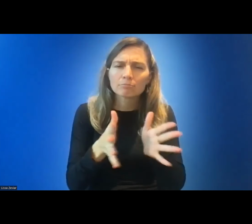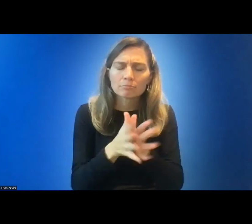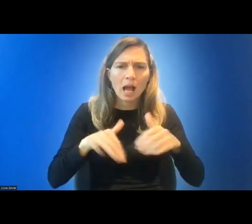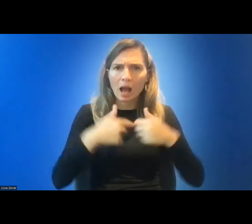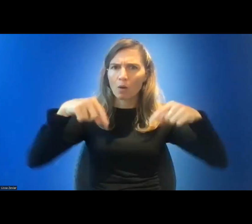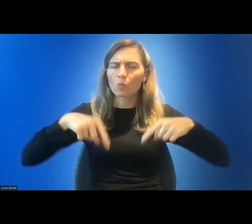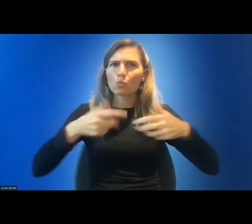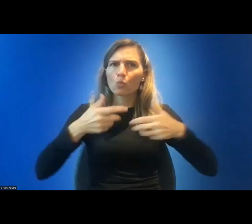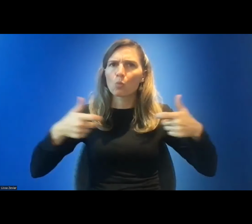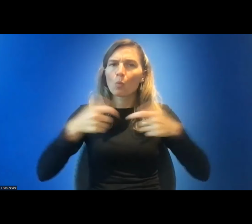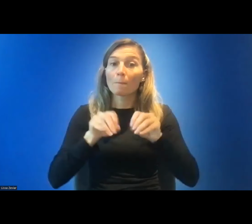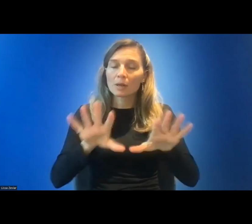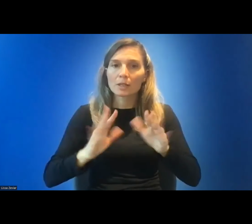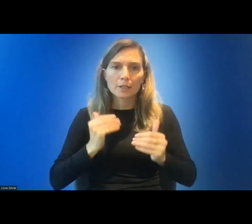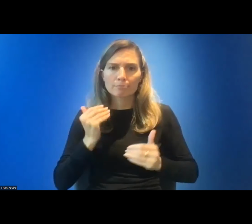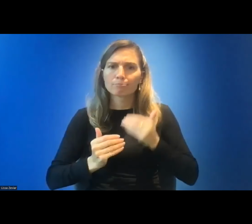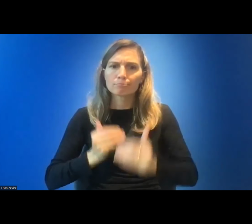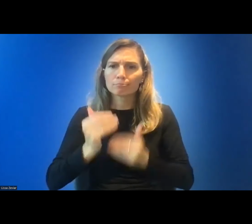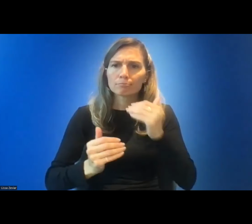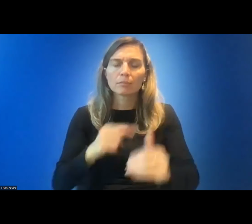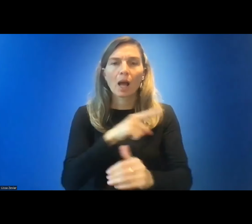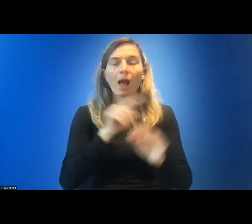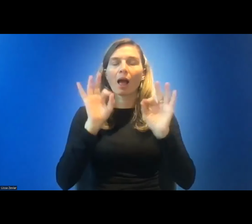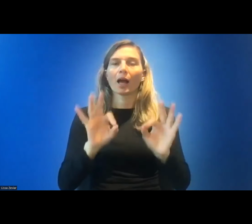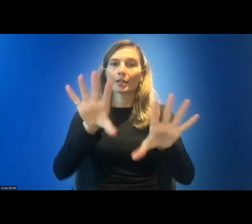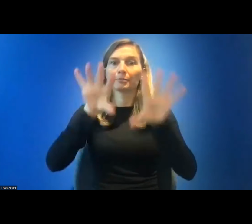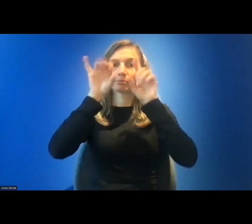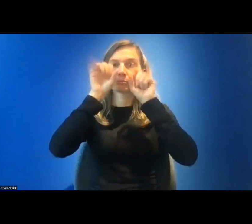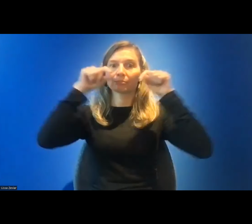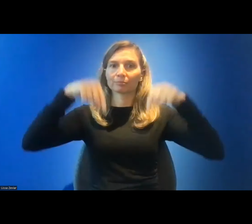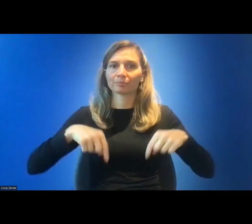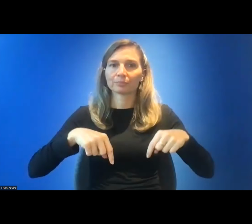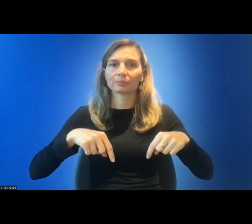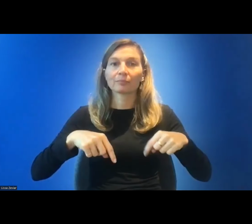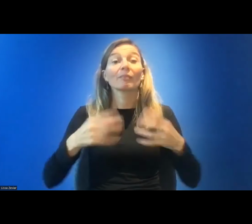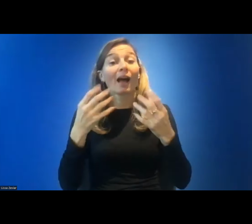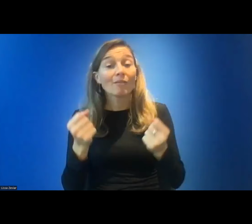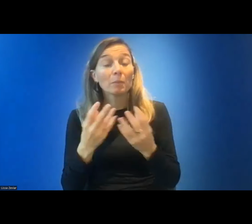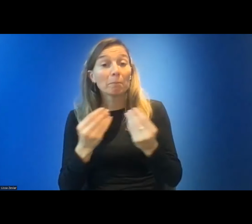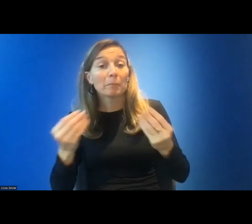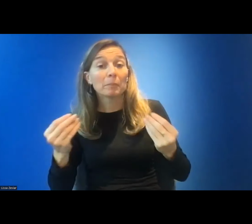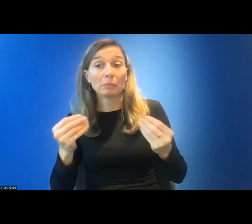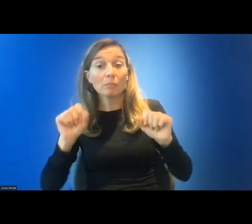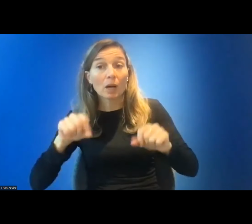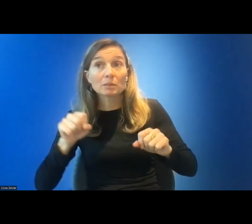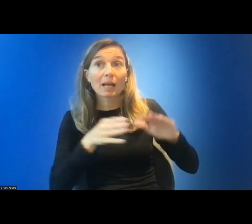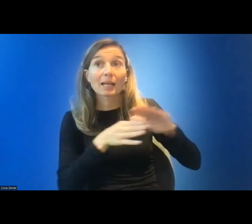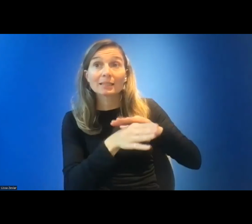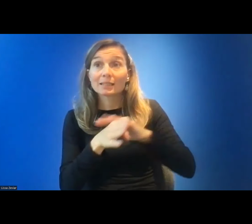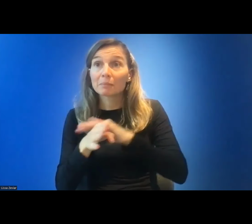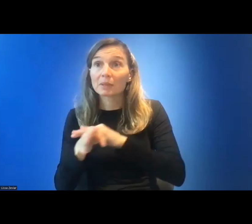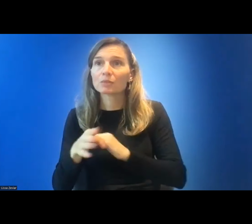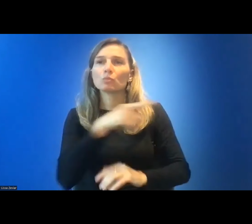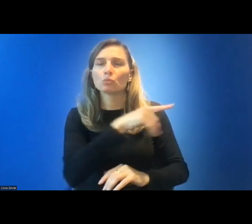you can make sure that you can access this webinar. We have a lot of accessibility features, so Tanya will walk you through all of